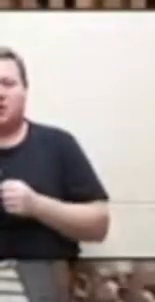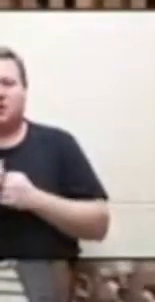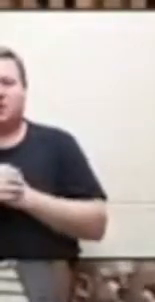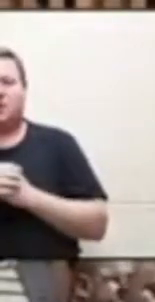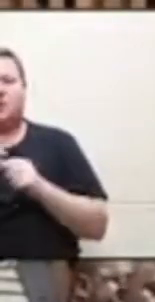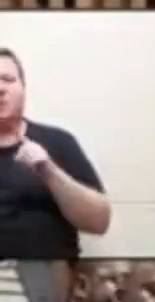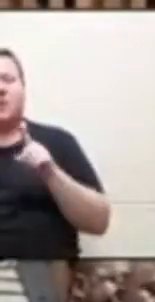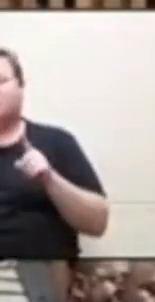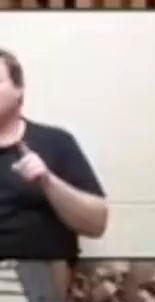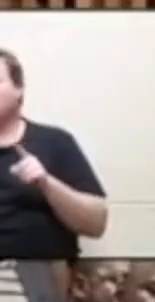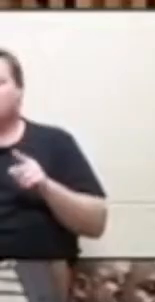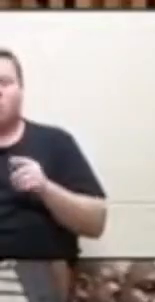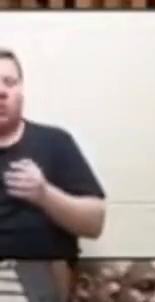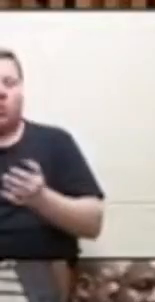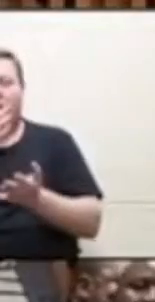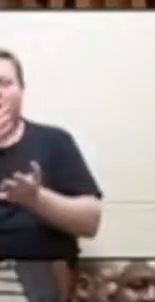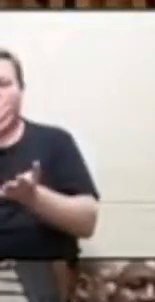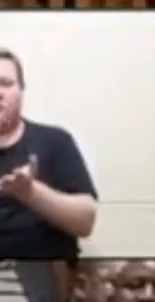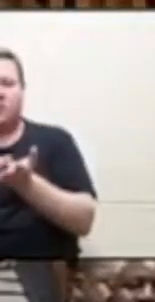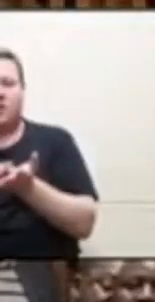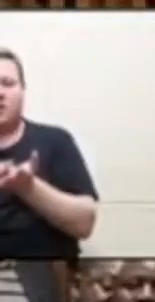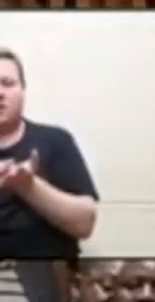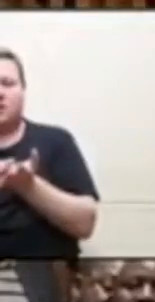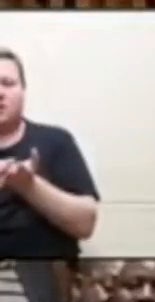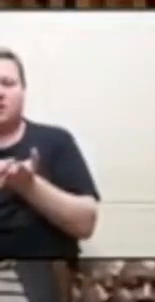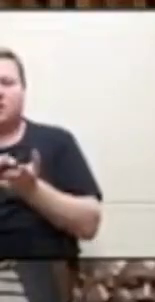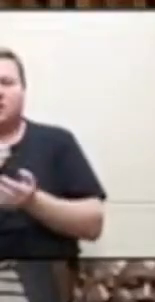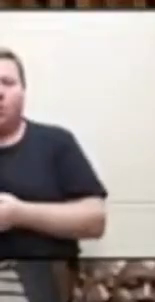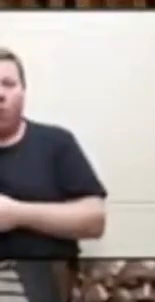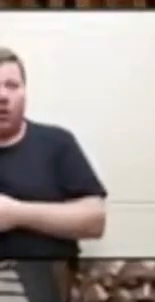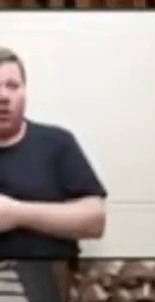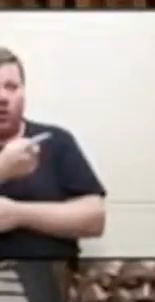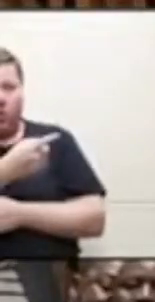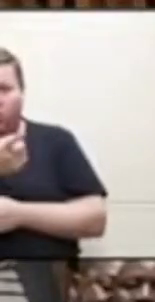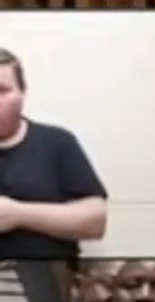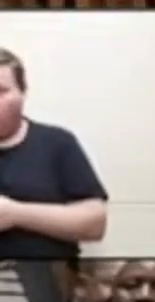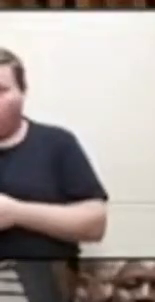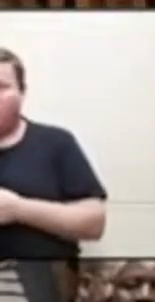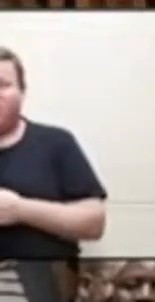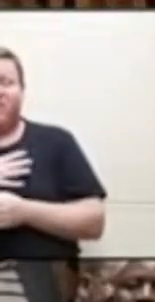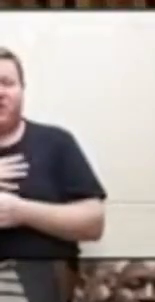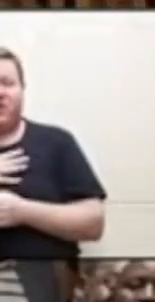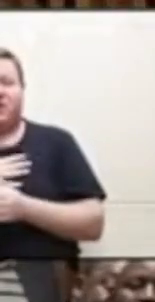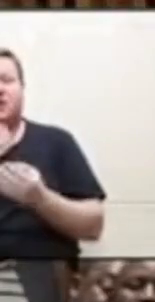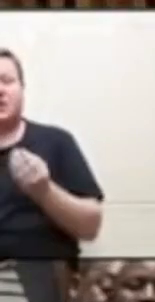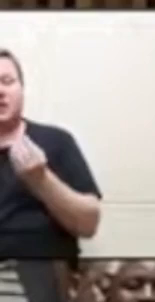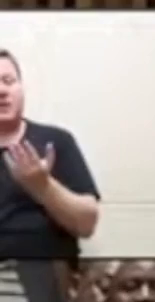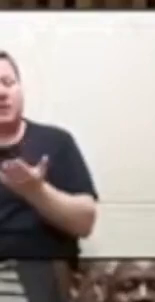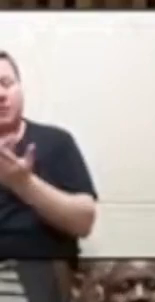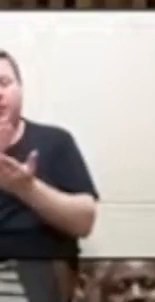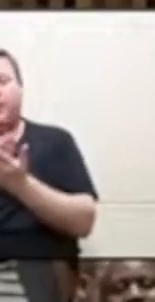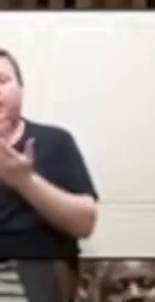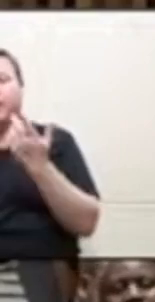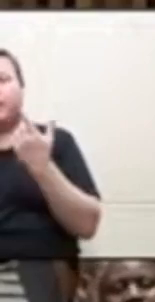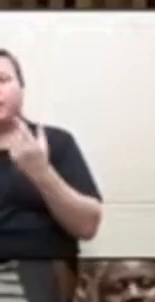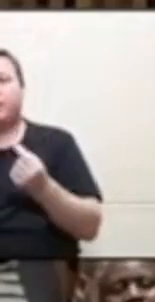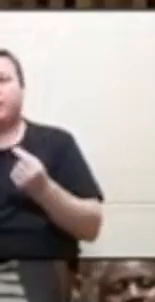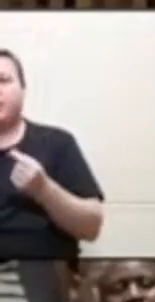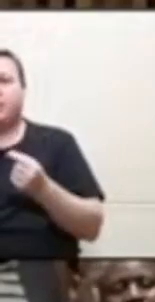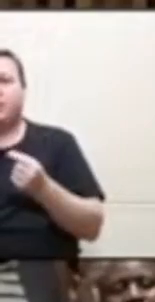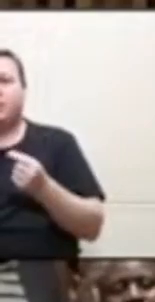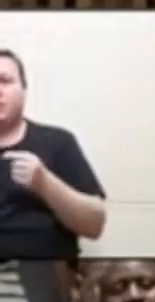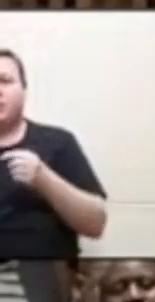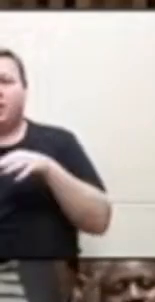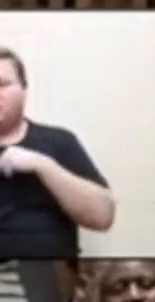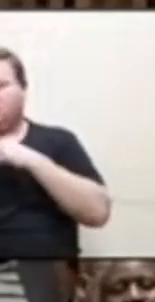recommendation. We want those who feel like there's something that could have been done to institute consequence management. They must come